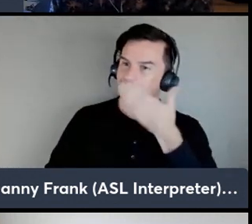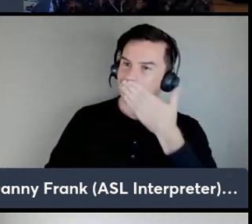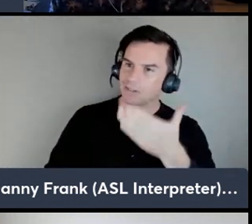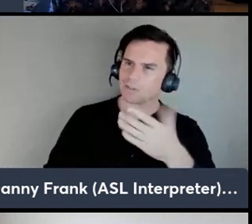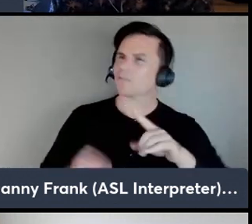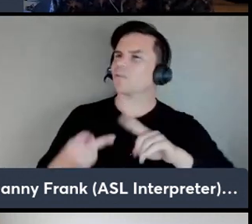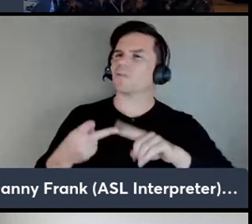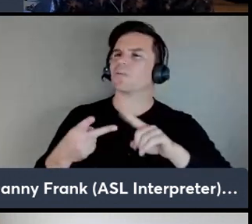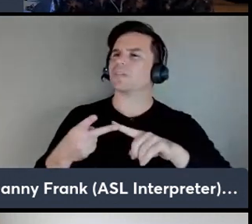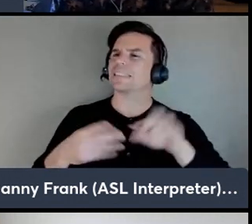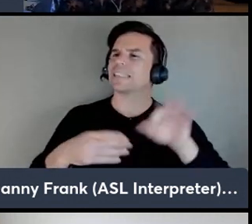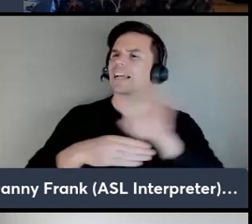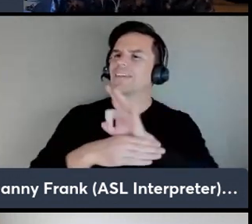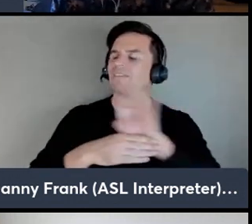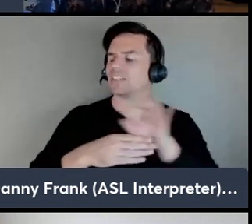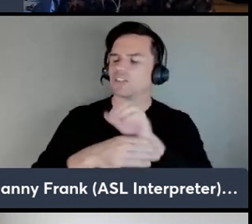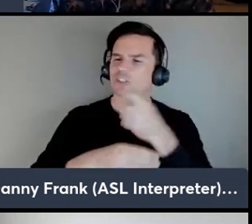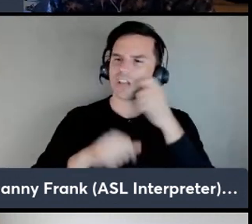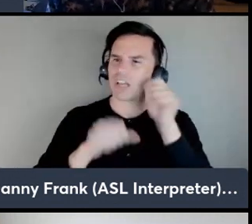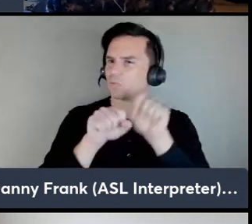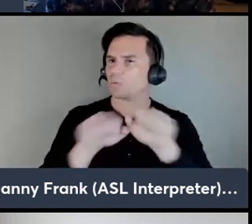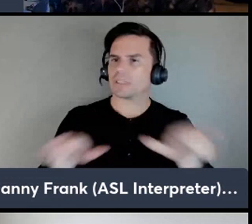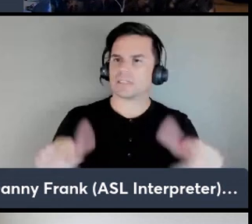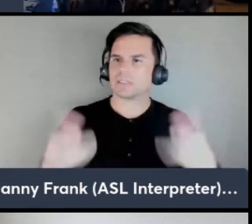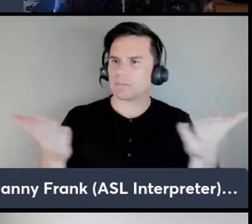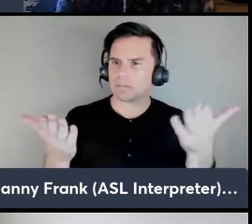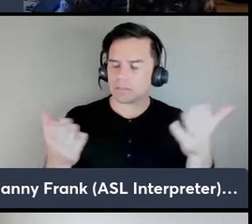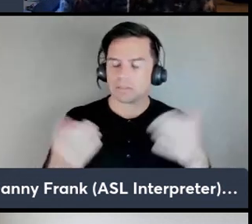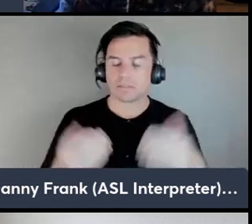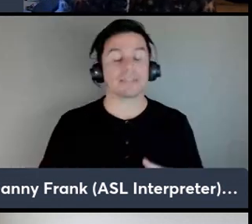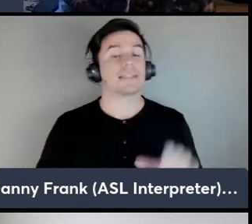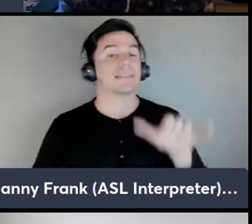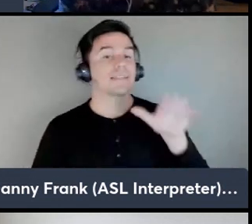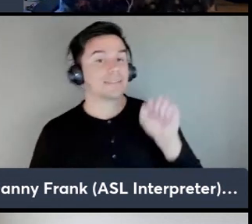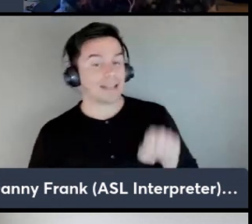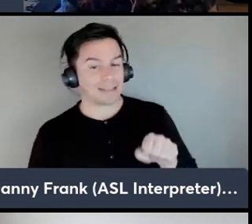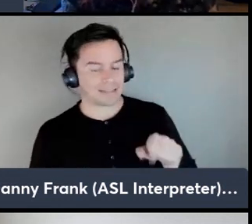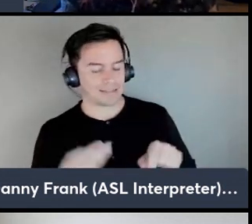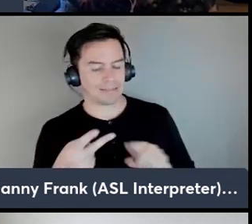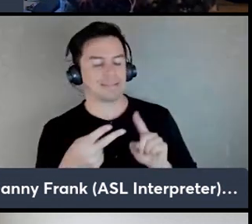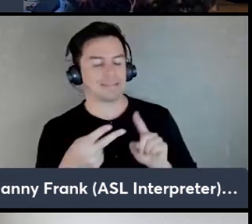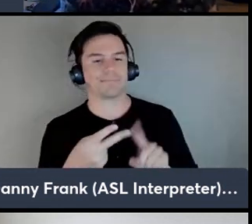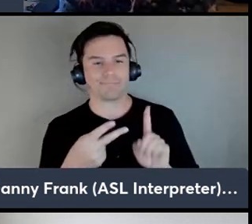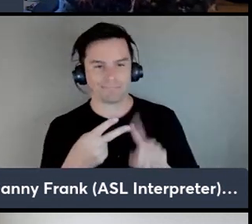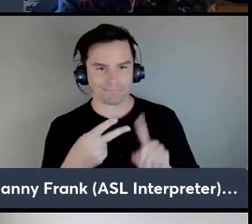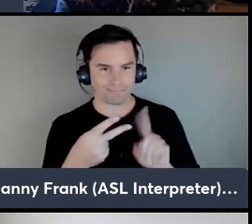as well. I'm really excited to hear about that one. Yes, the second feature. So I'm going to switch over now to our second feature